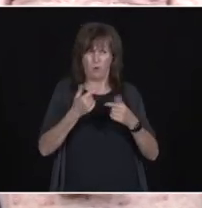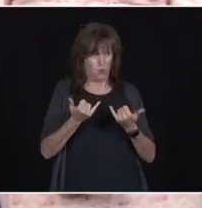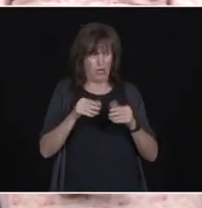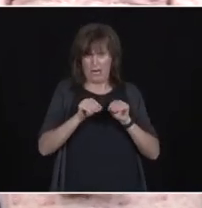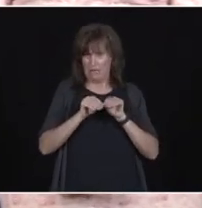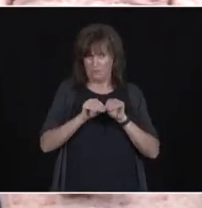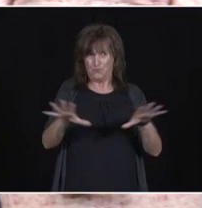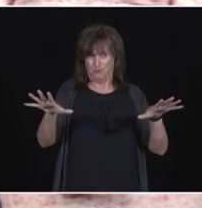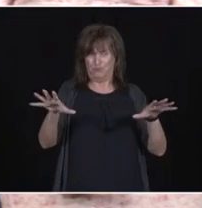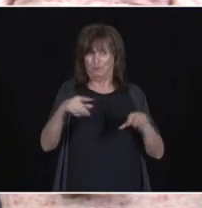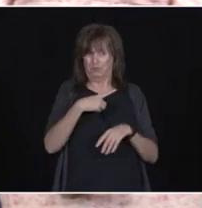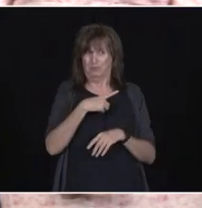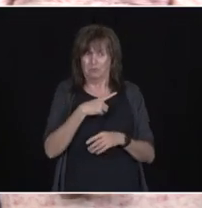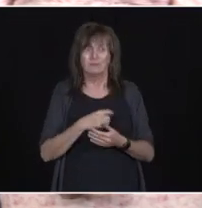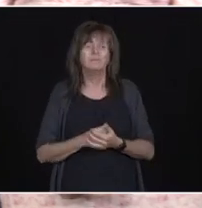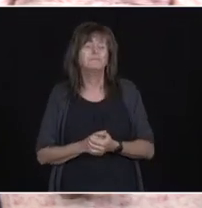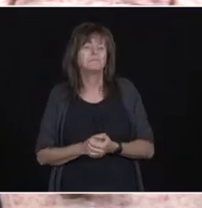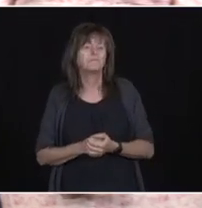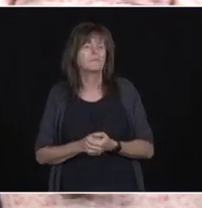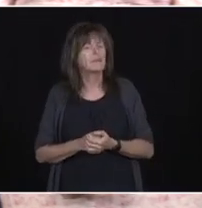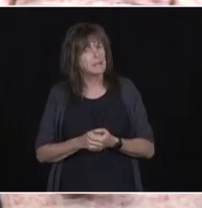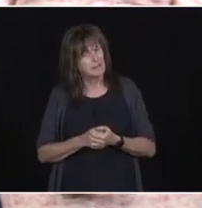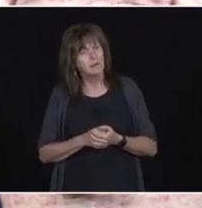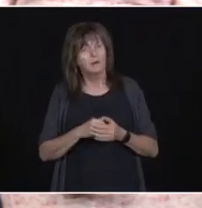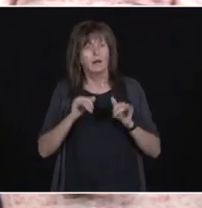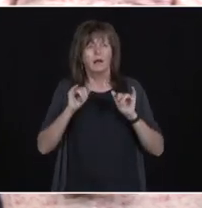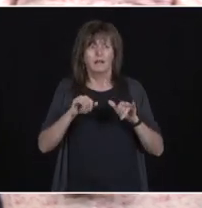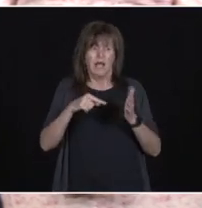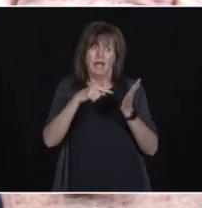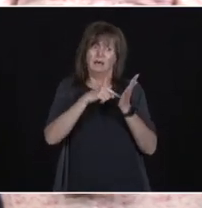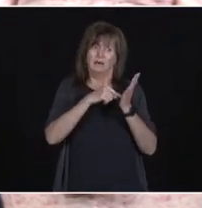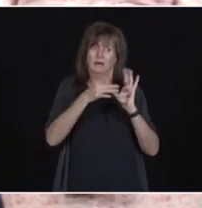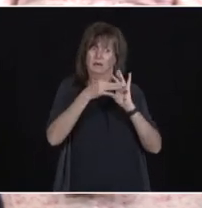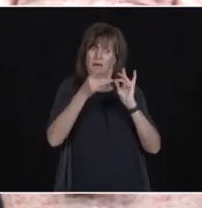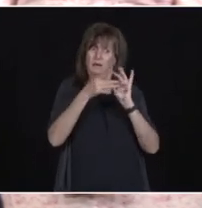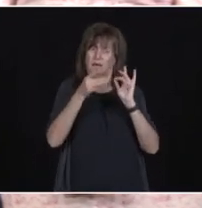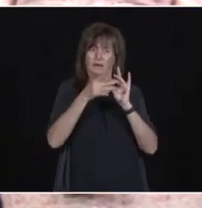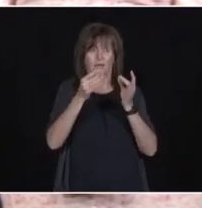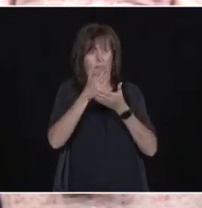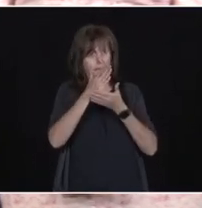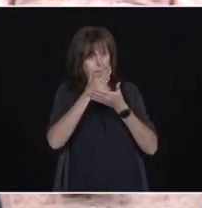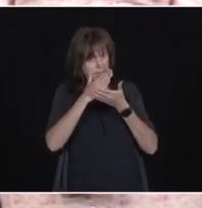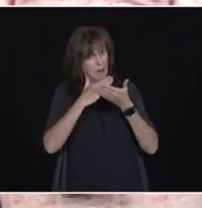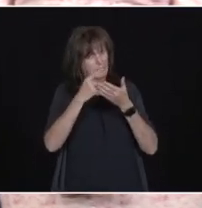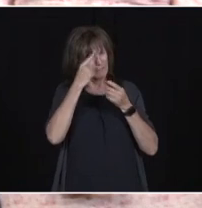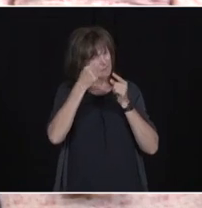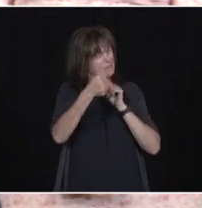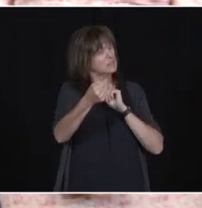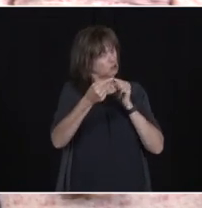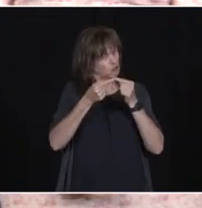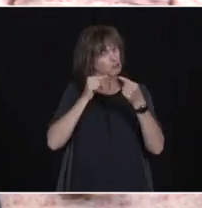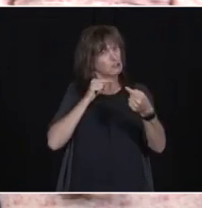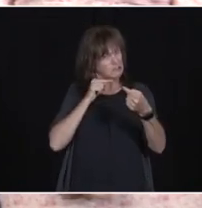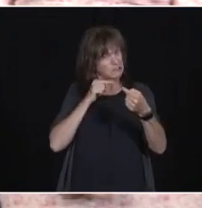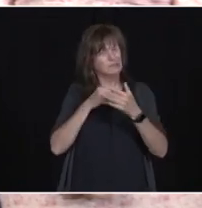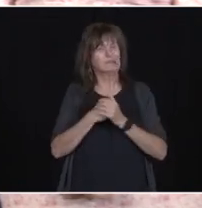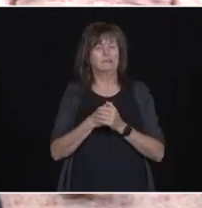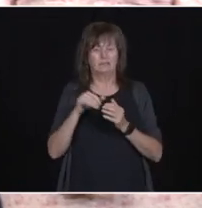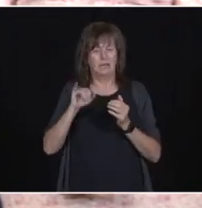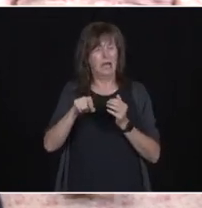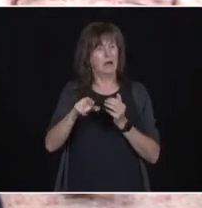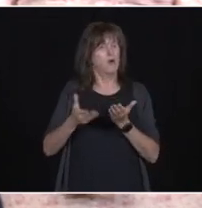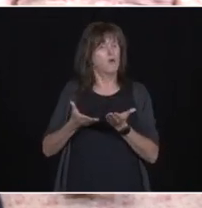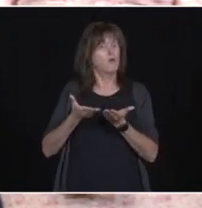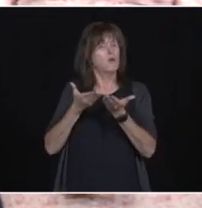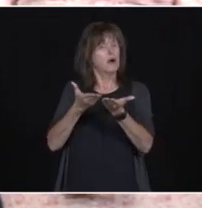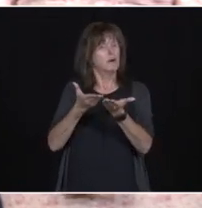they are not recommending, there was some disagreement on this, but they're not recommending use for elementary students. They are recommending them for middle and high school so long